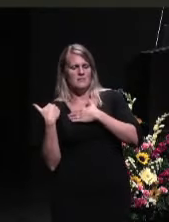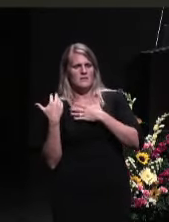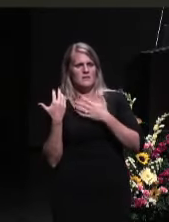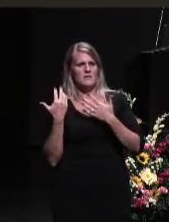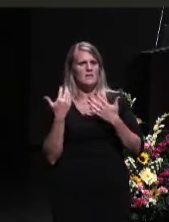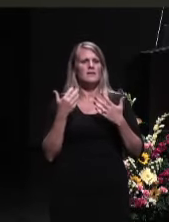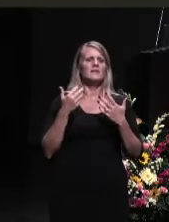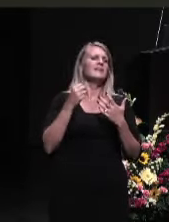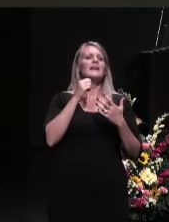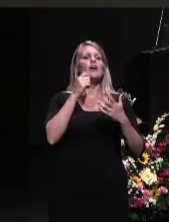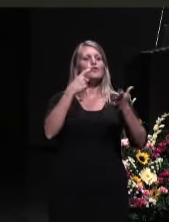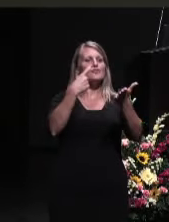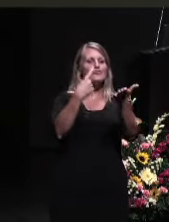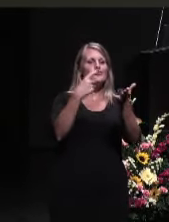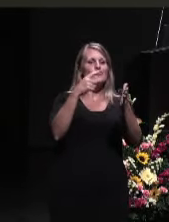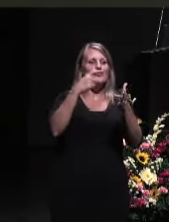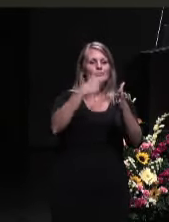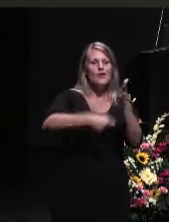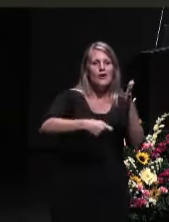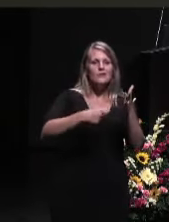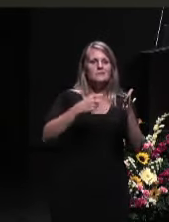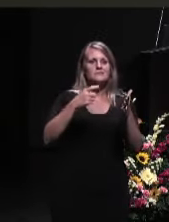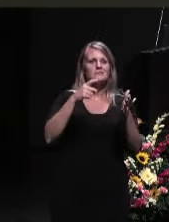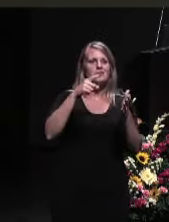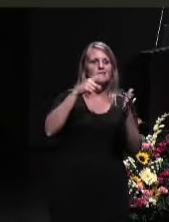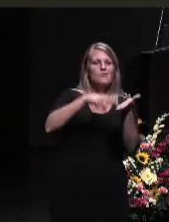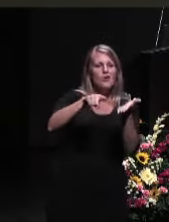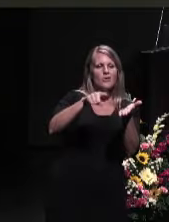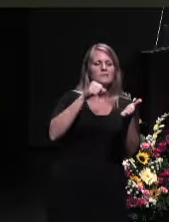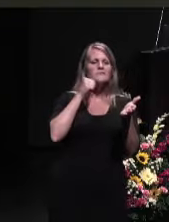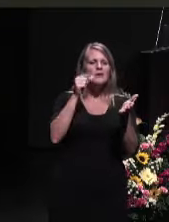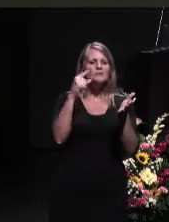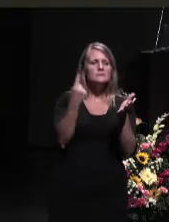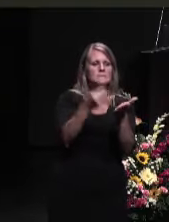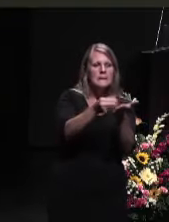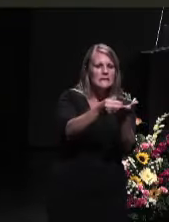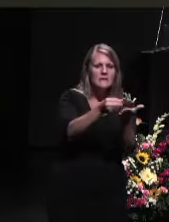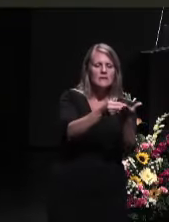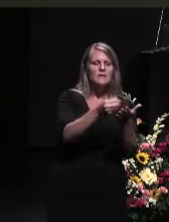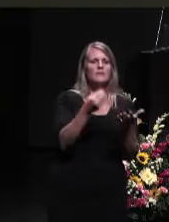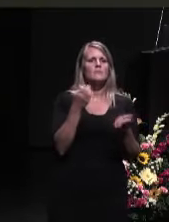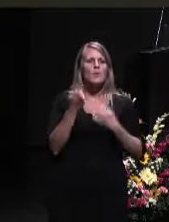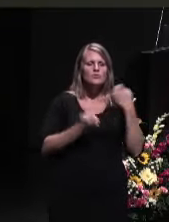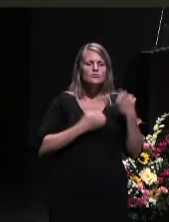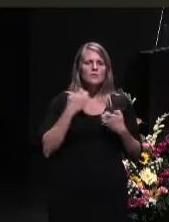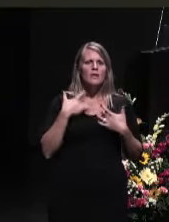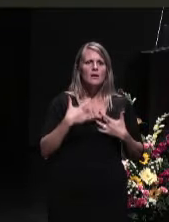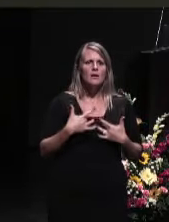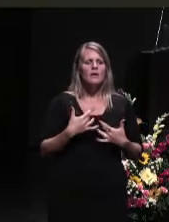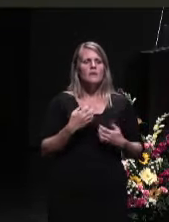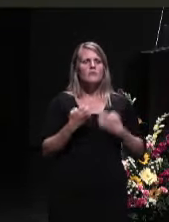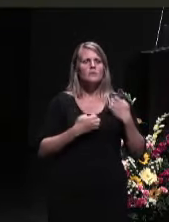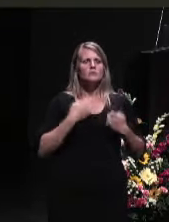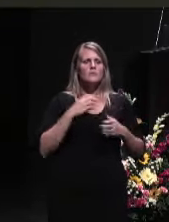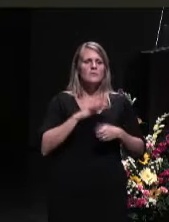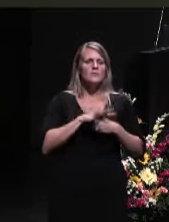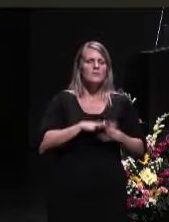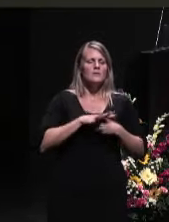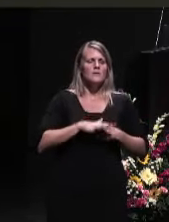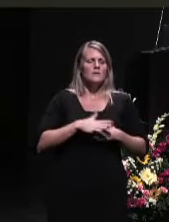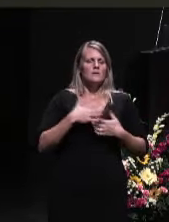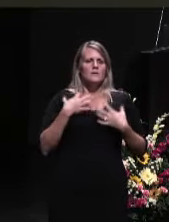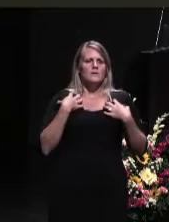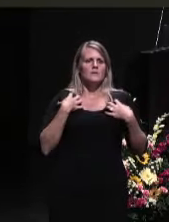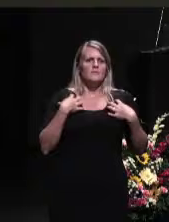debt, and the significant challenges that families, parents, siblings have to make about who gets